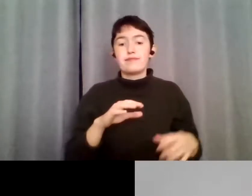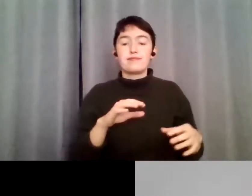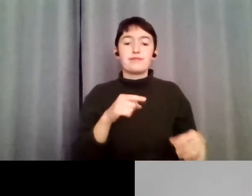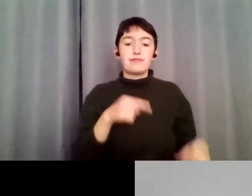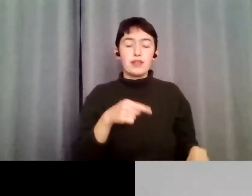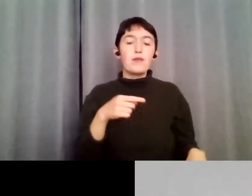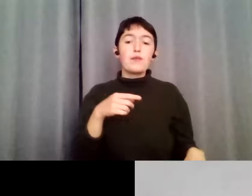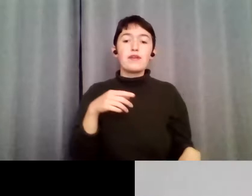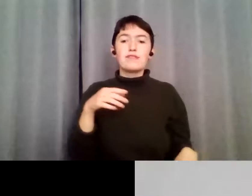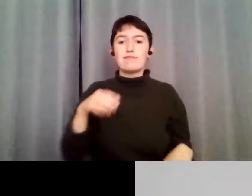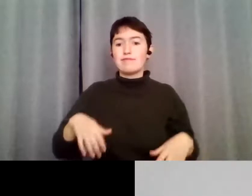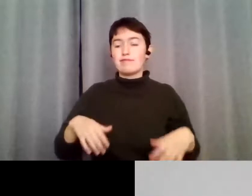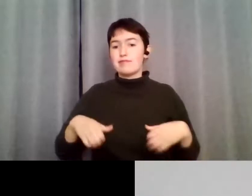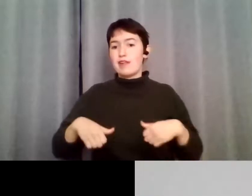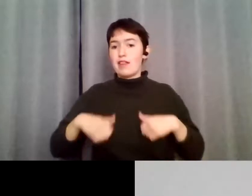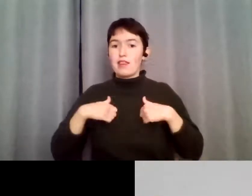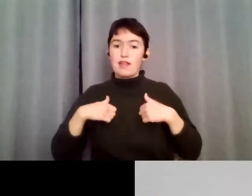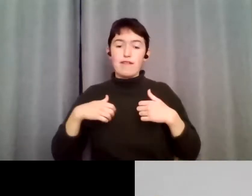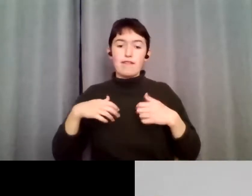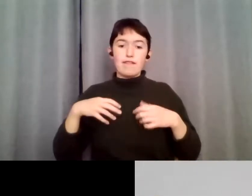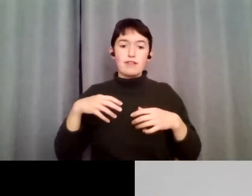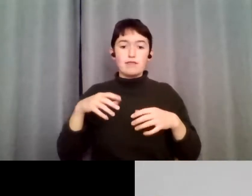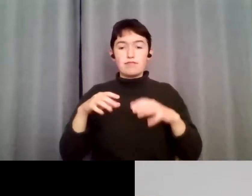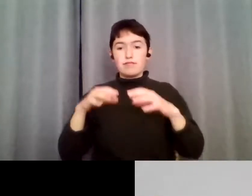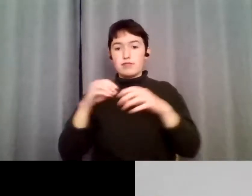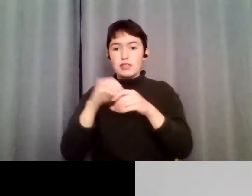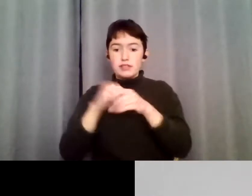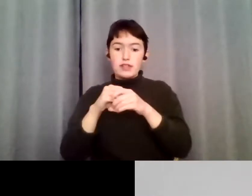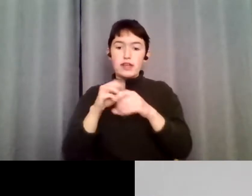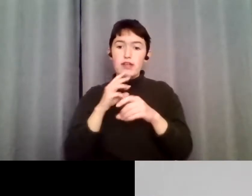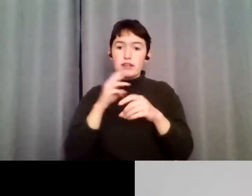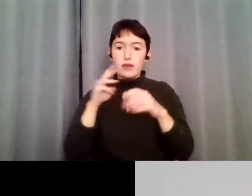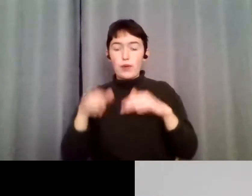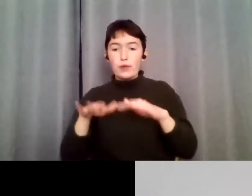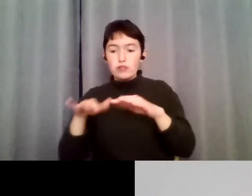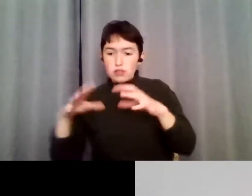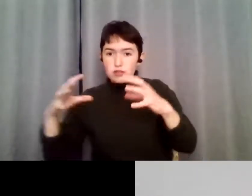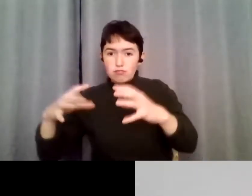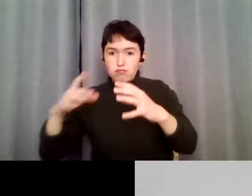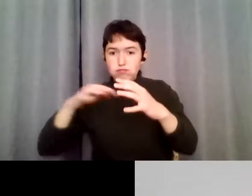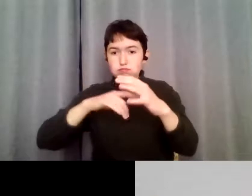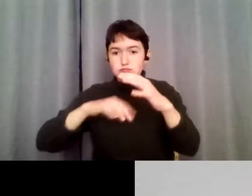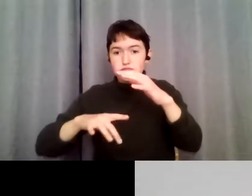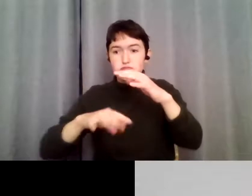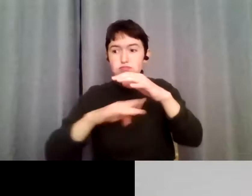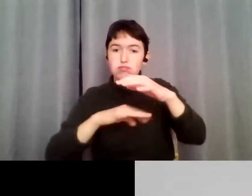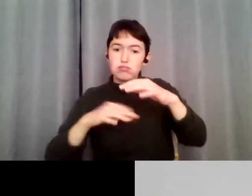was sort of still swimming around in the oceans on Earth, and little single-celled organisms were still taking